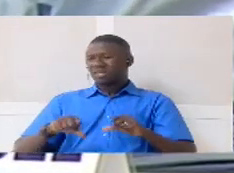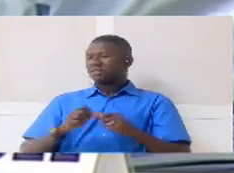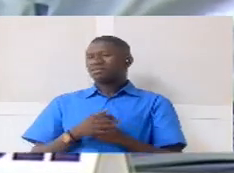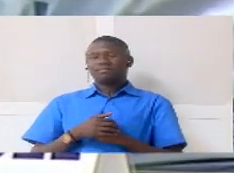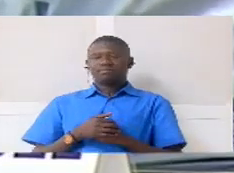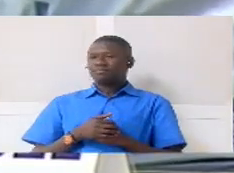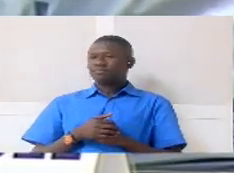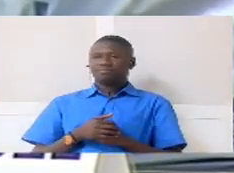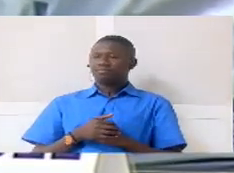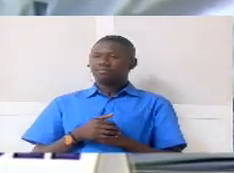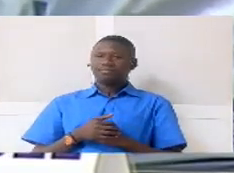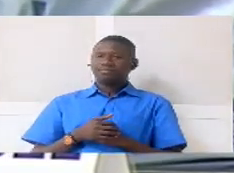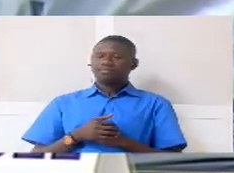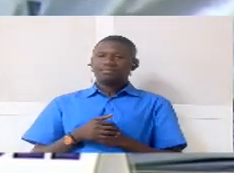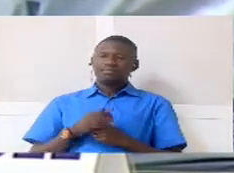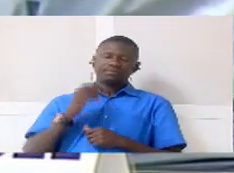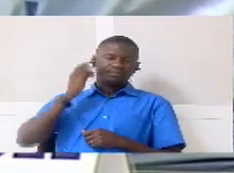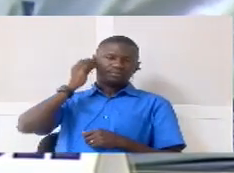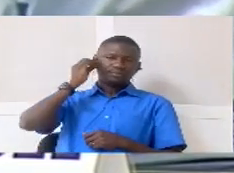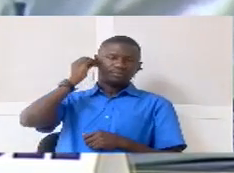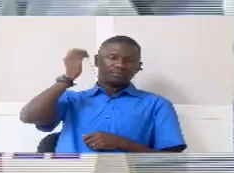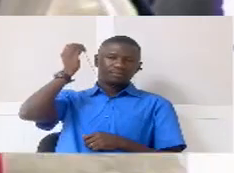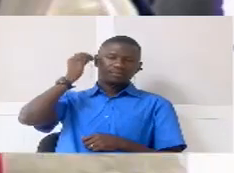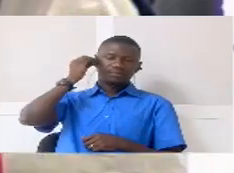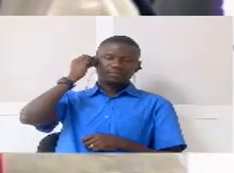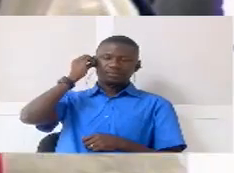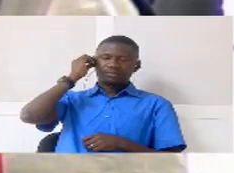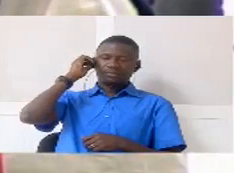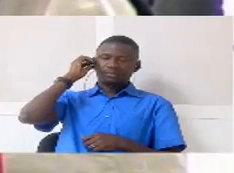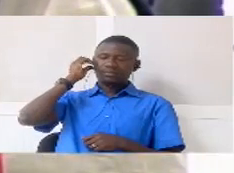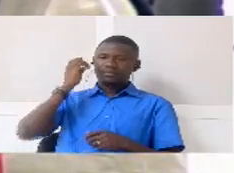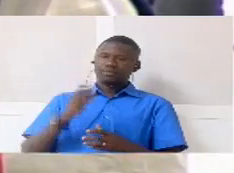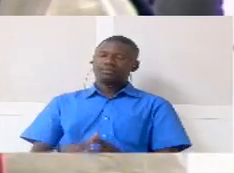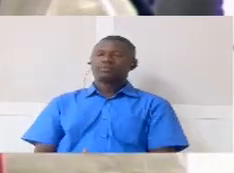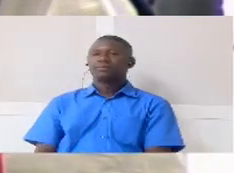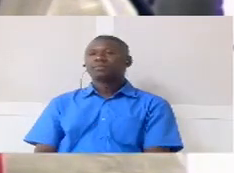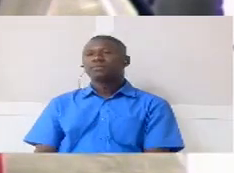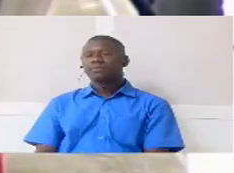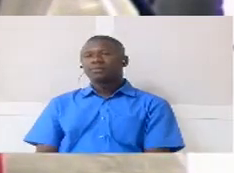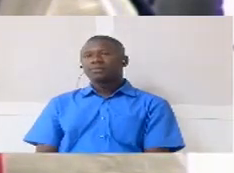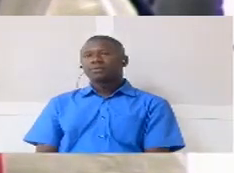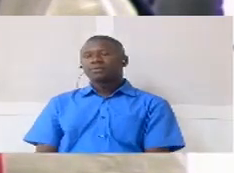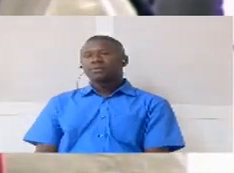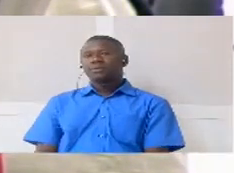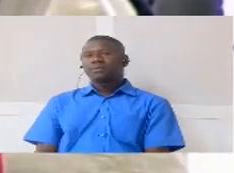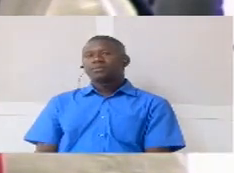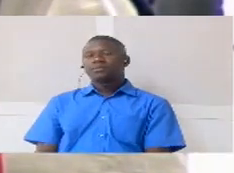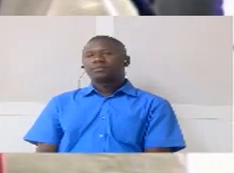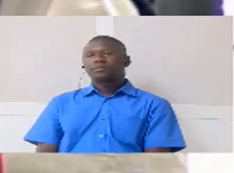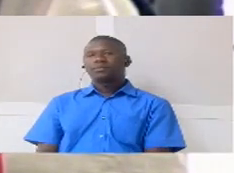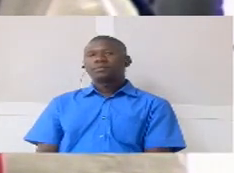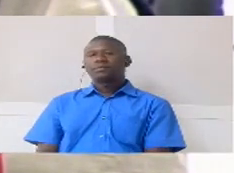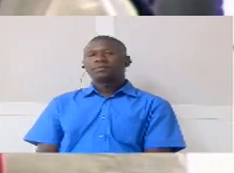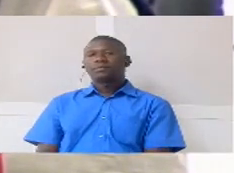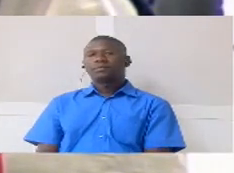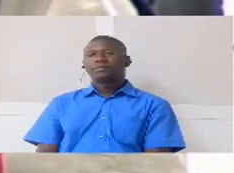terrible. Ni mukulet membe caring kasola system on kono amanke kala miroti pruite de